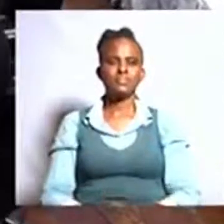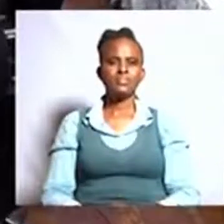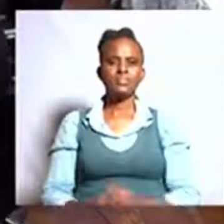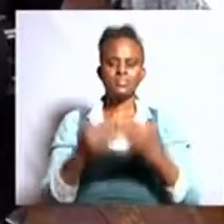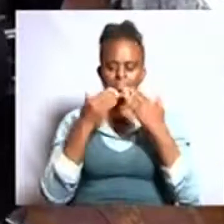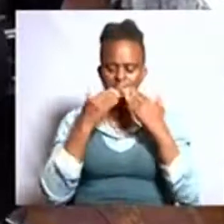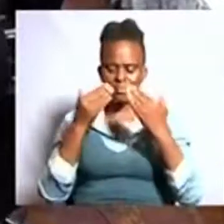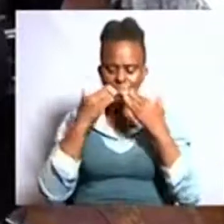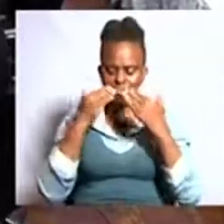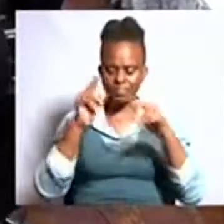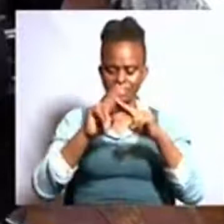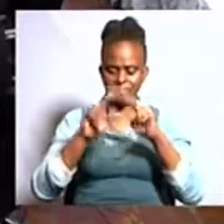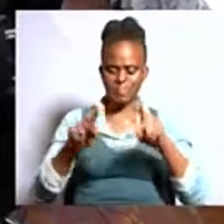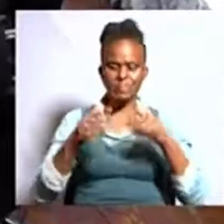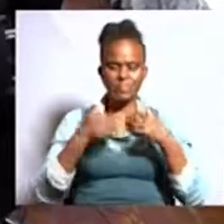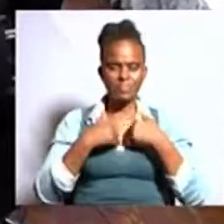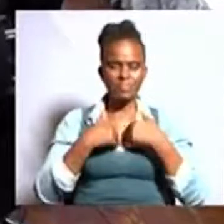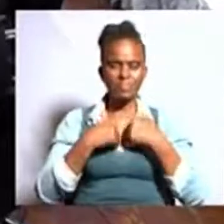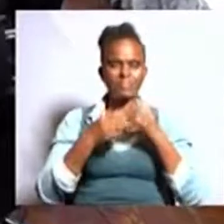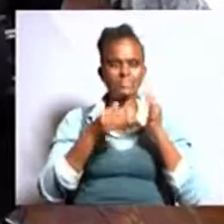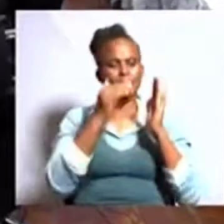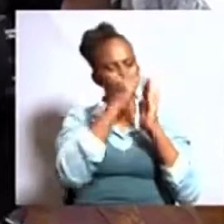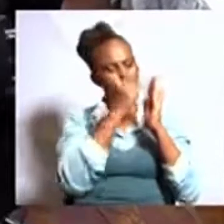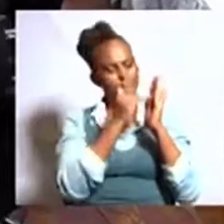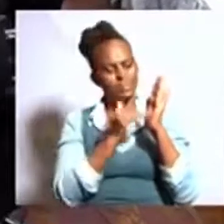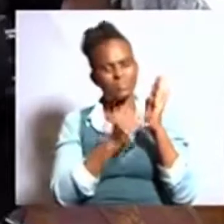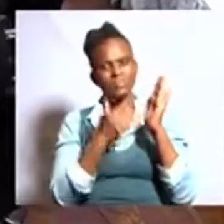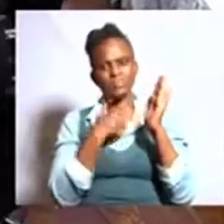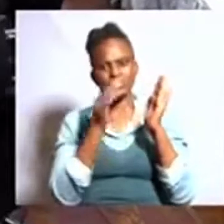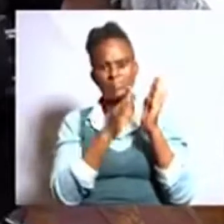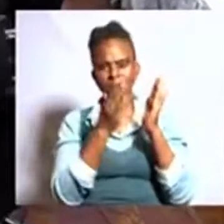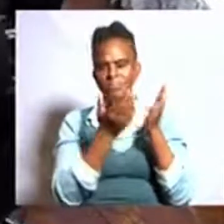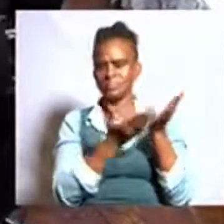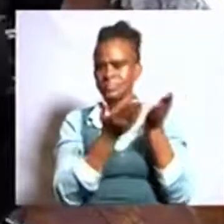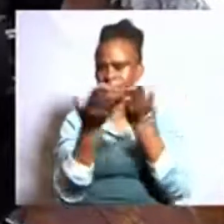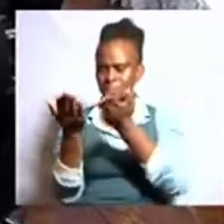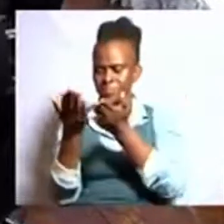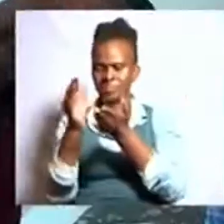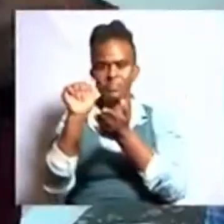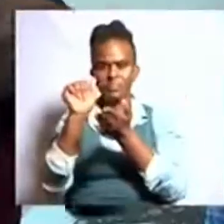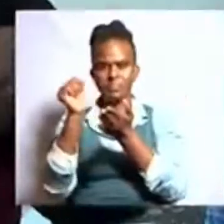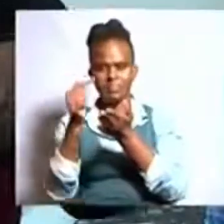Thank you, Chair. I have a copy of the guidelines. Can you pass it over to AG?